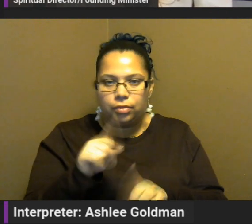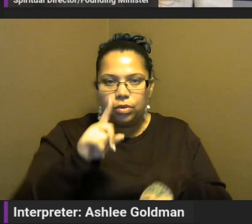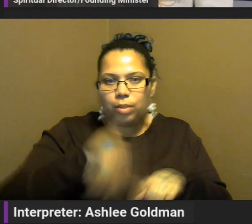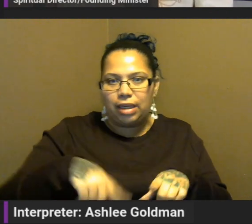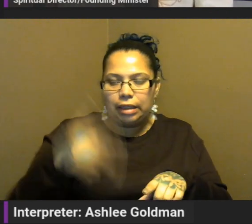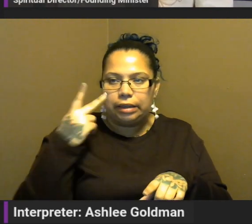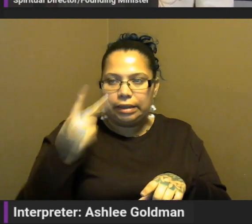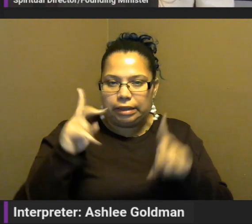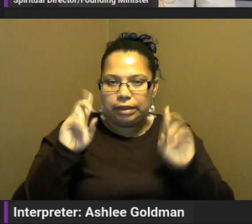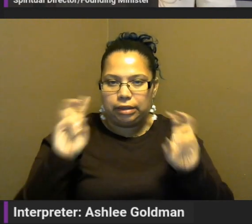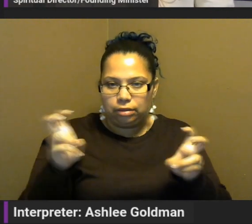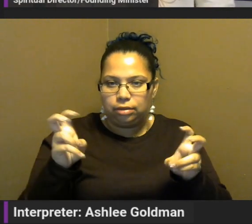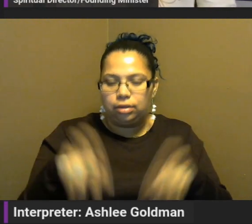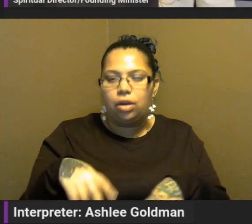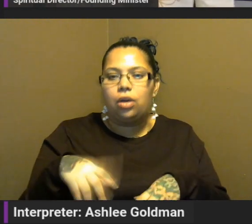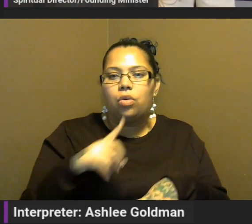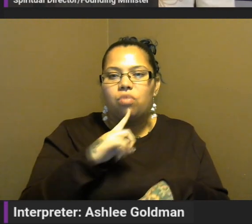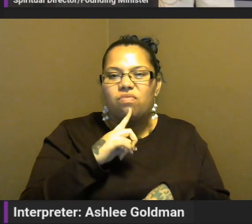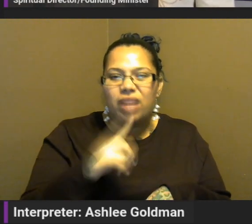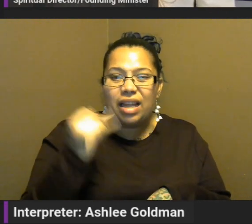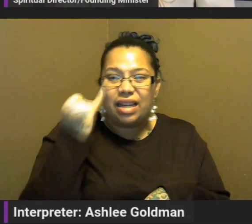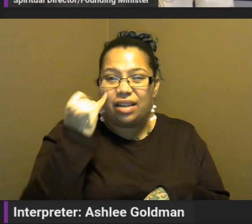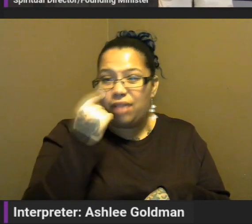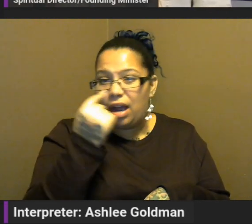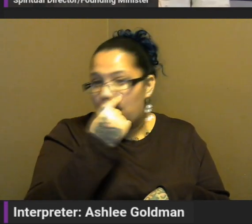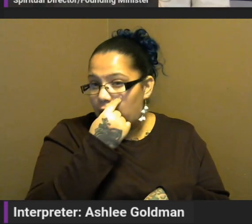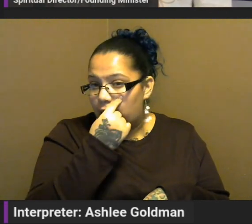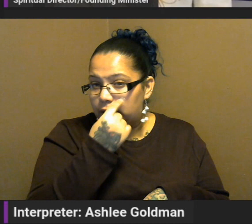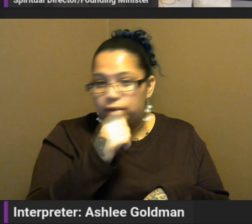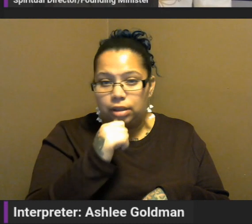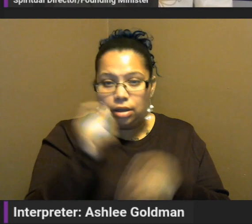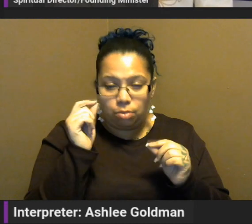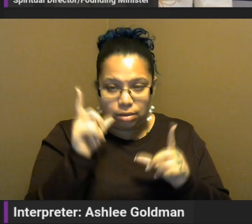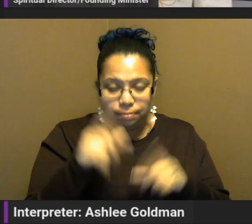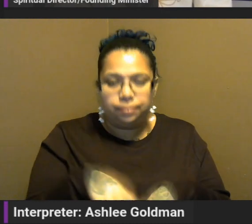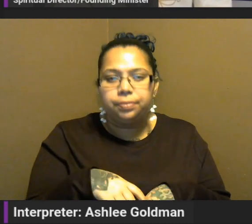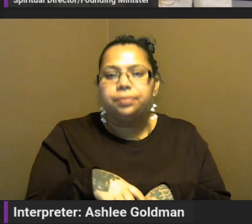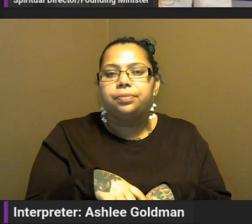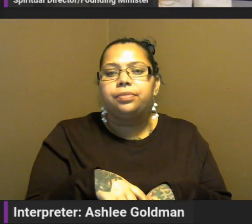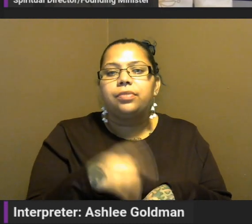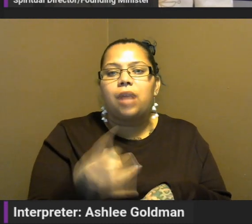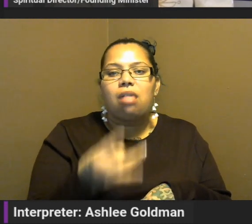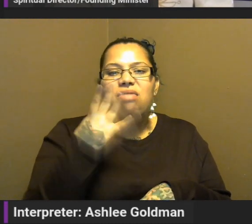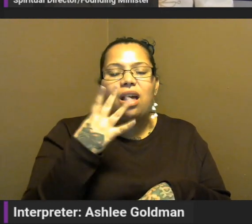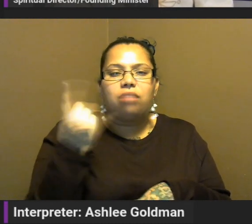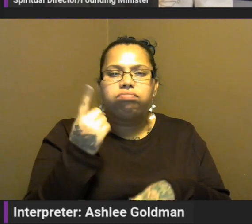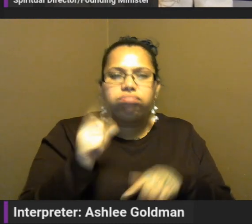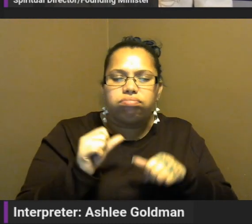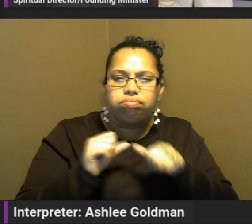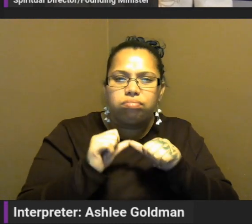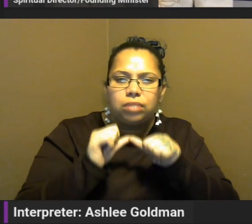eyes are open, until the light of eternal truth has struck deeply into our souls.